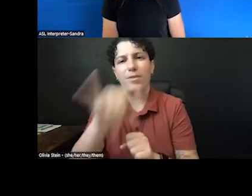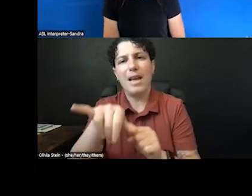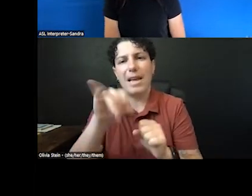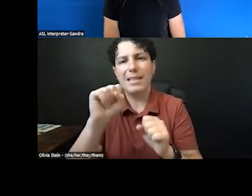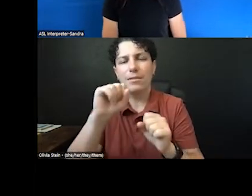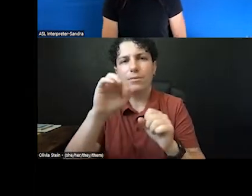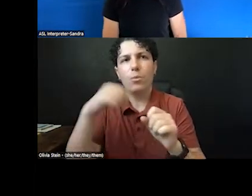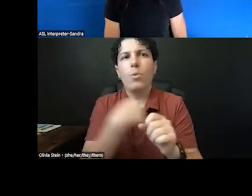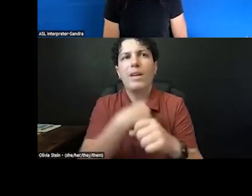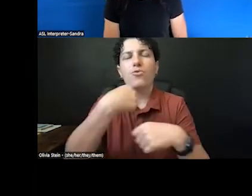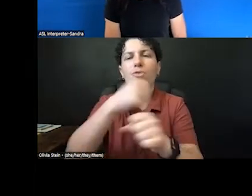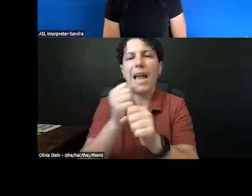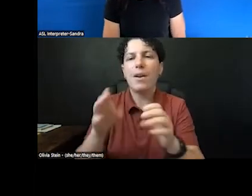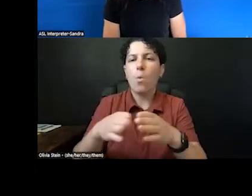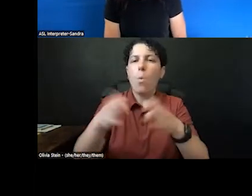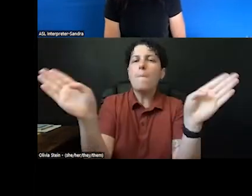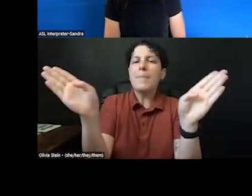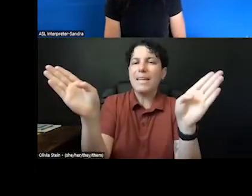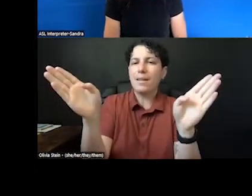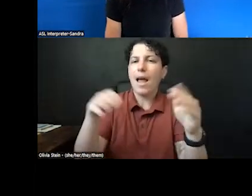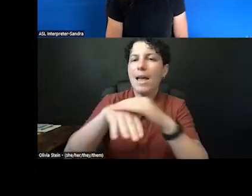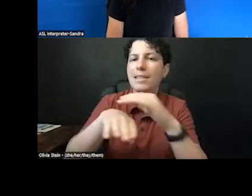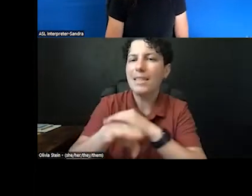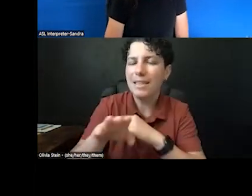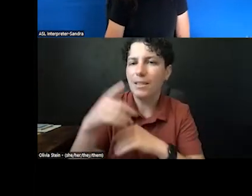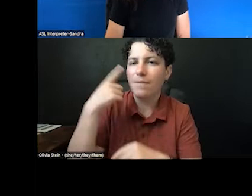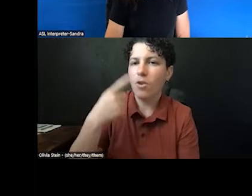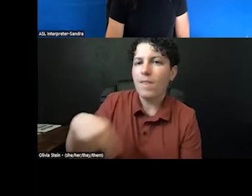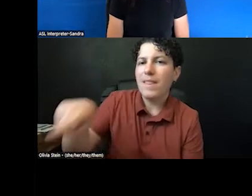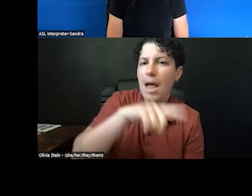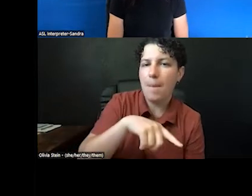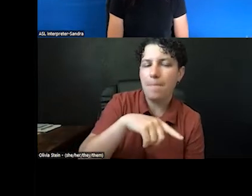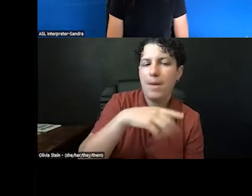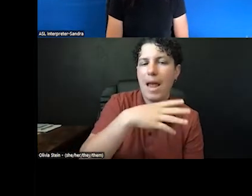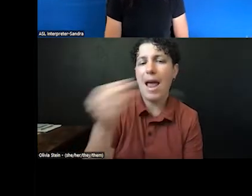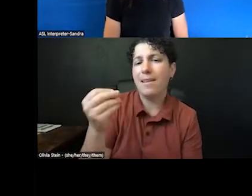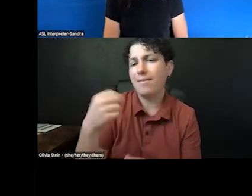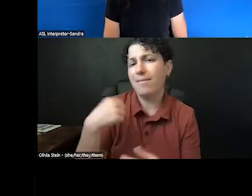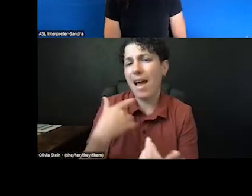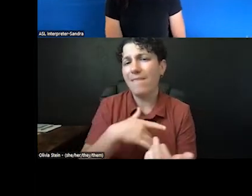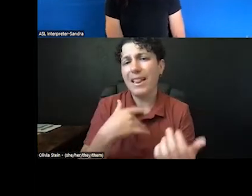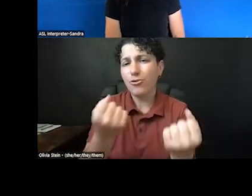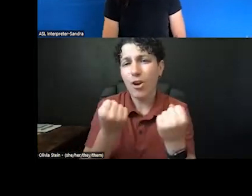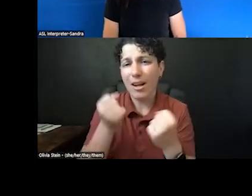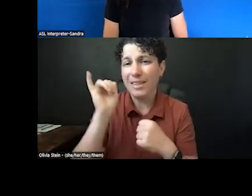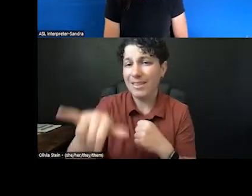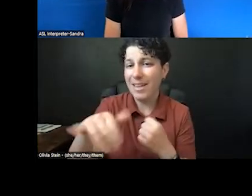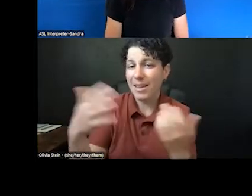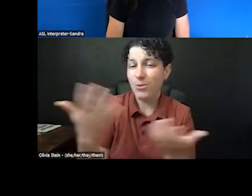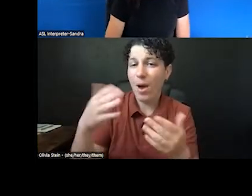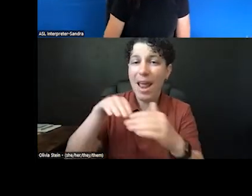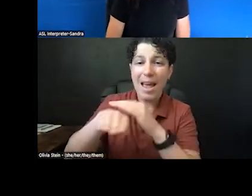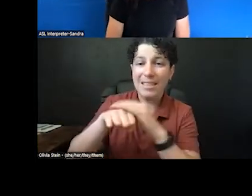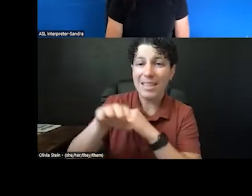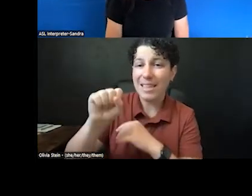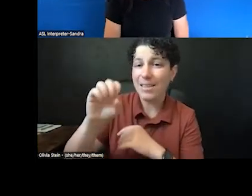like American Sign Language. So we have to make sure that we can create an opening for that accessibility for these individuals